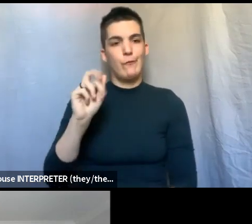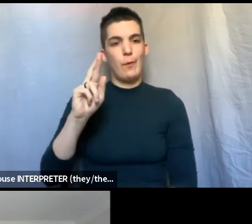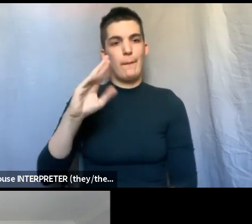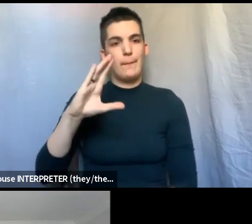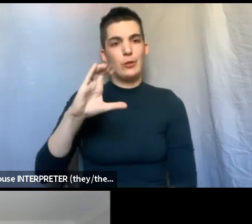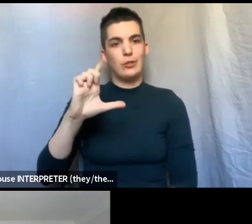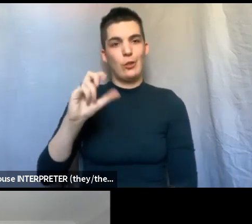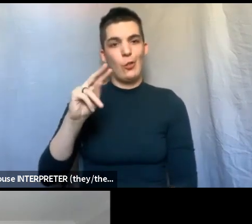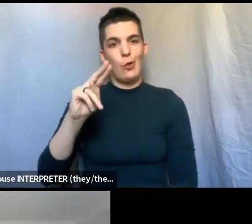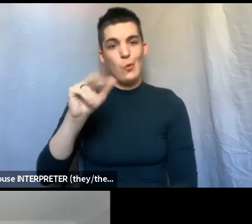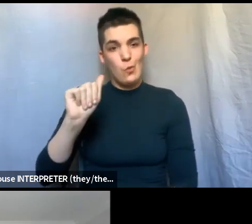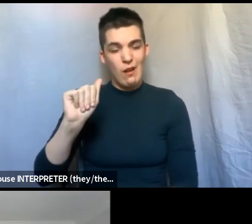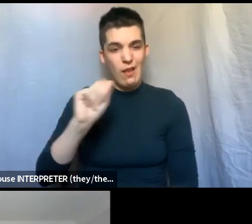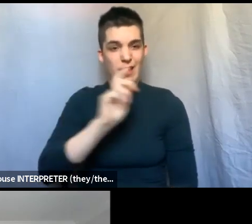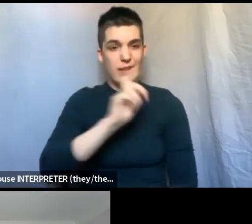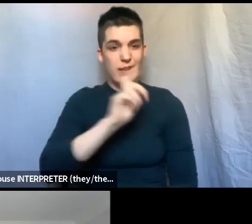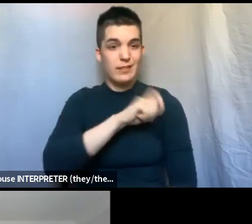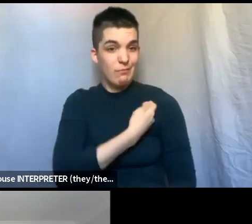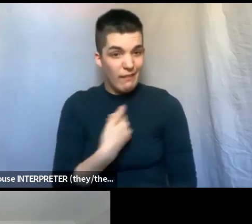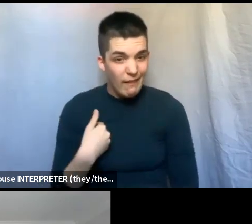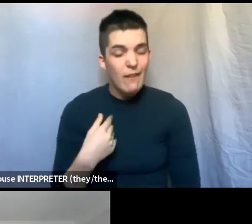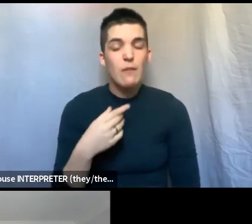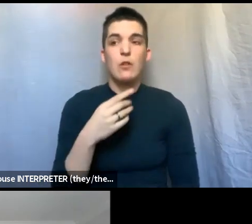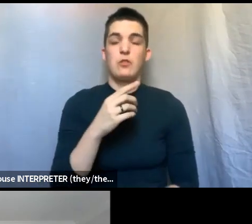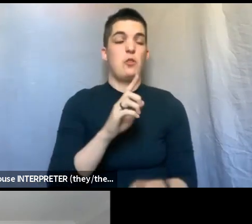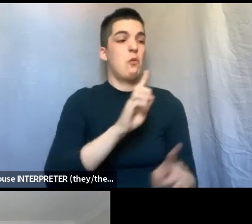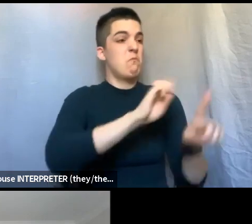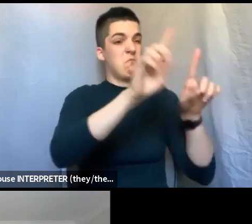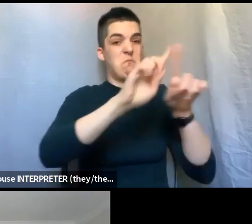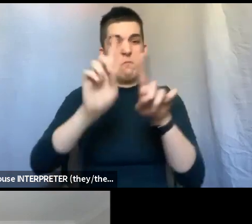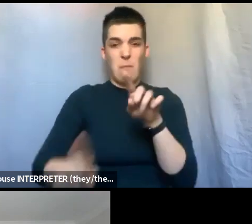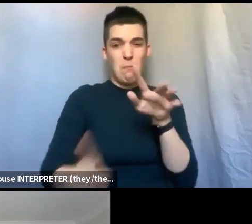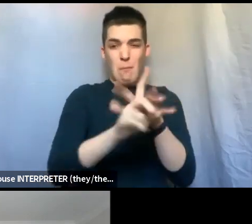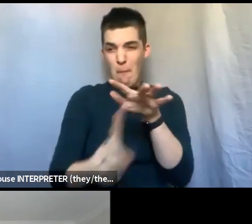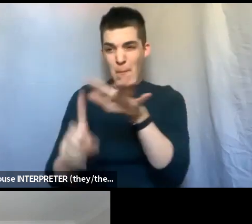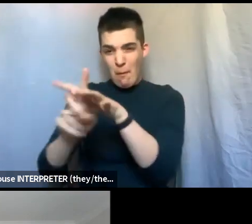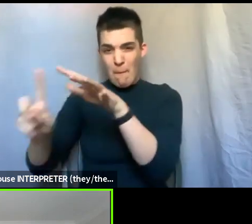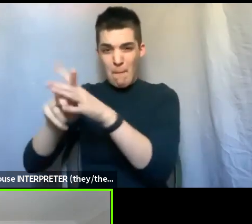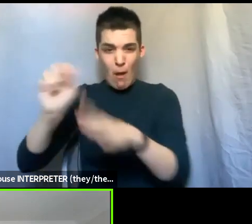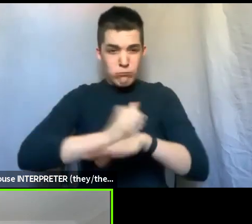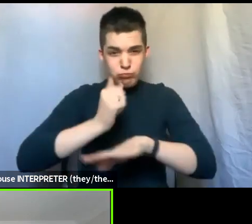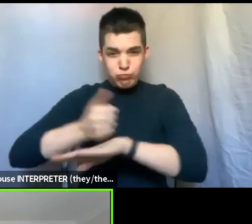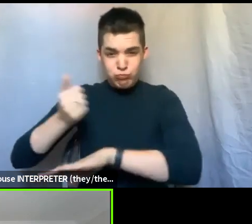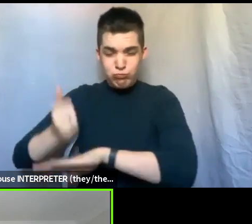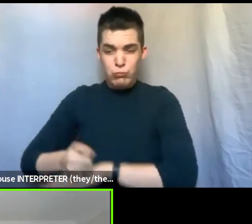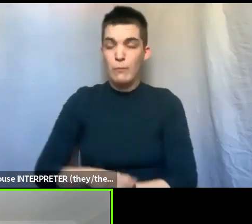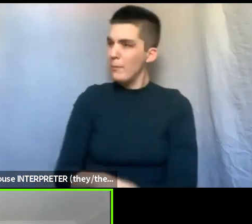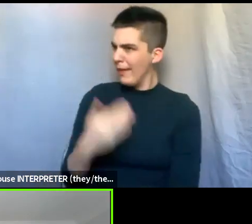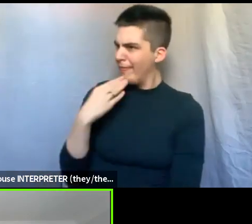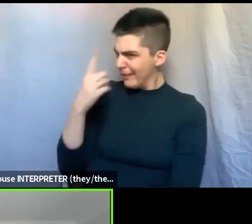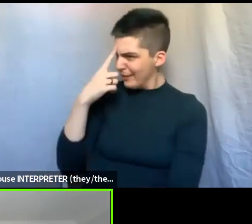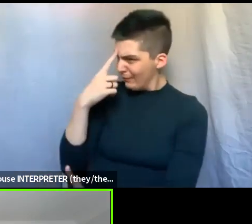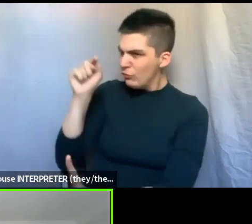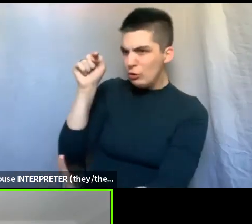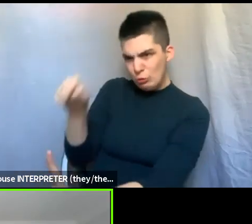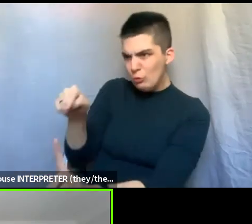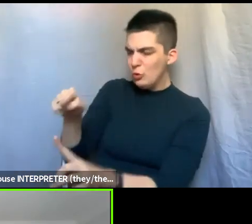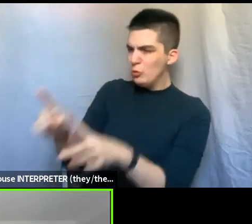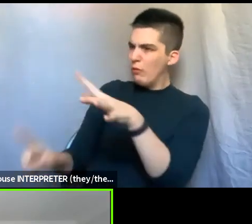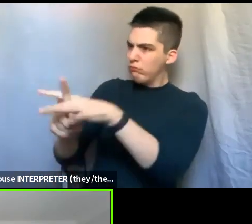lab empire that has emerged over these 25 years. And it all thanks to you, by the way, and your